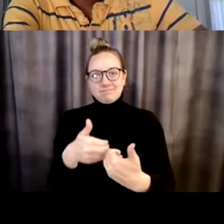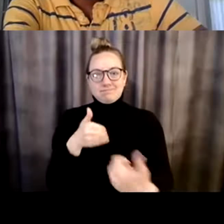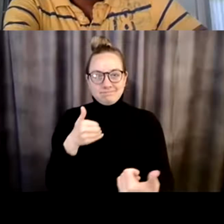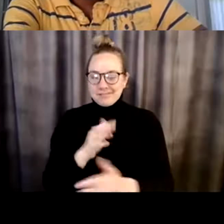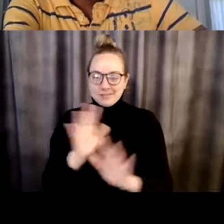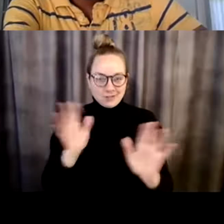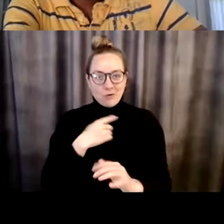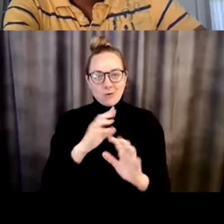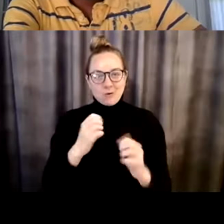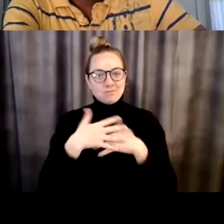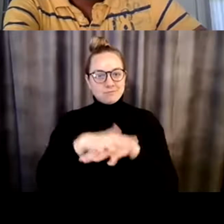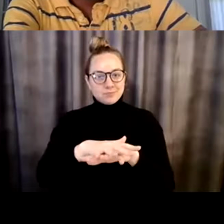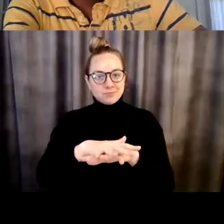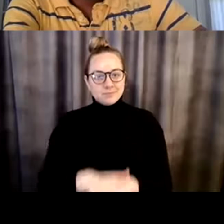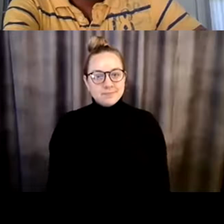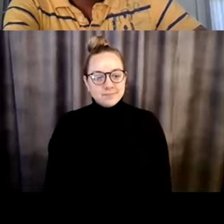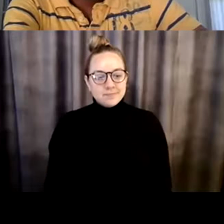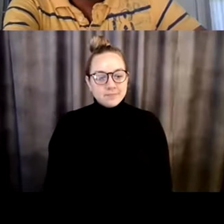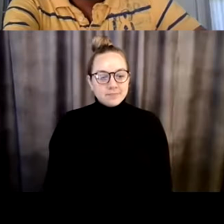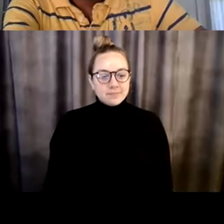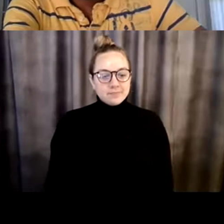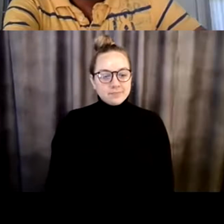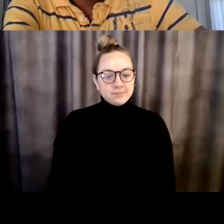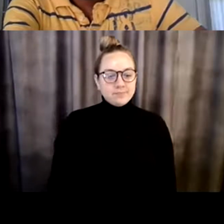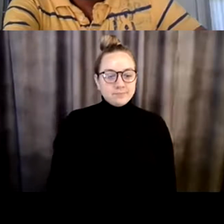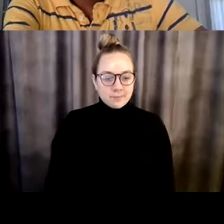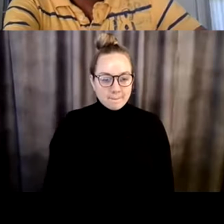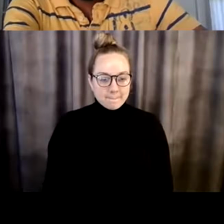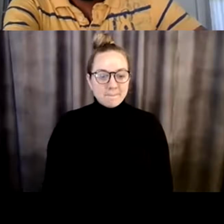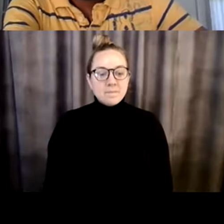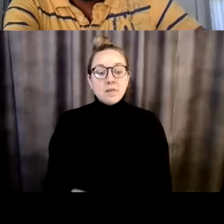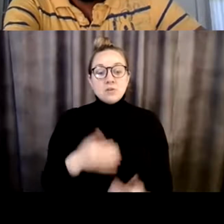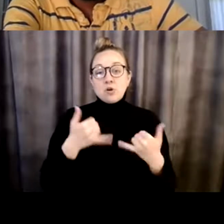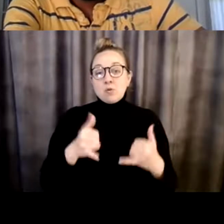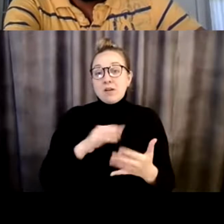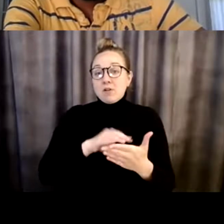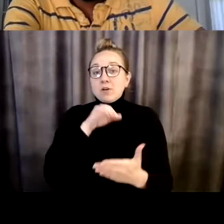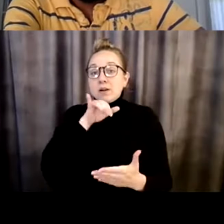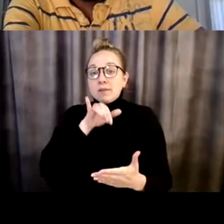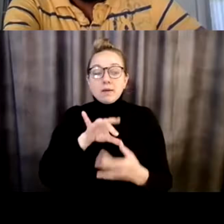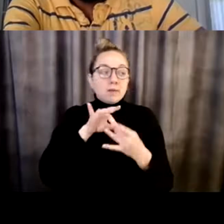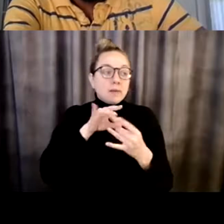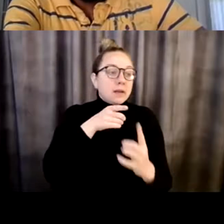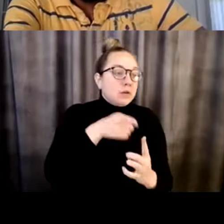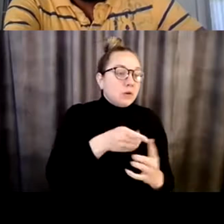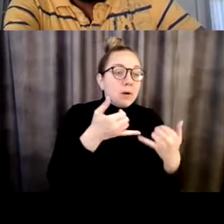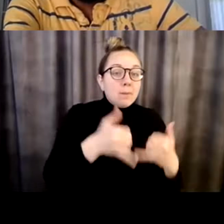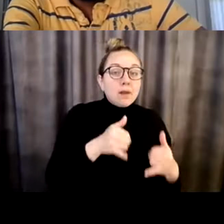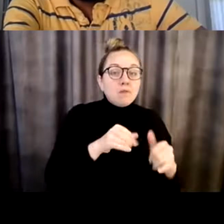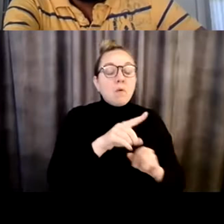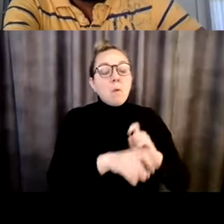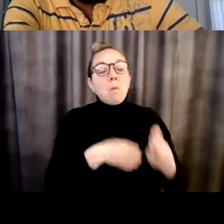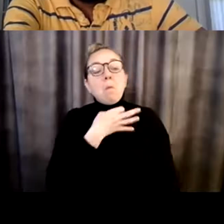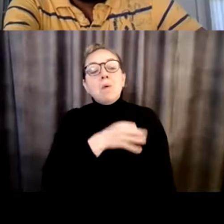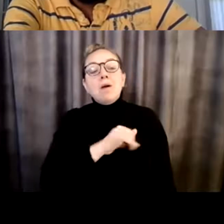about playful learning in terms of playful inquiry, project-based learning, playful math, playful